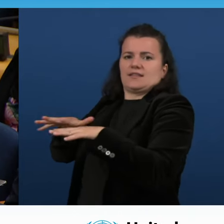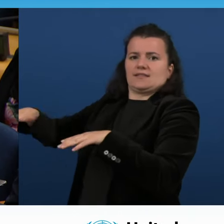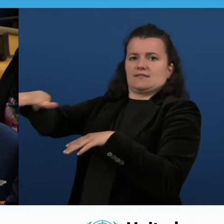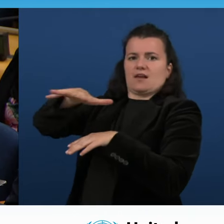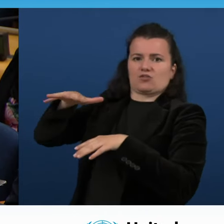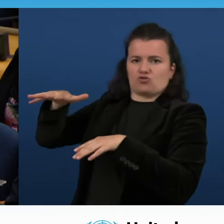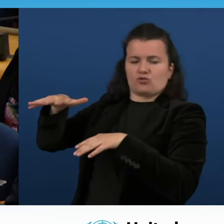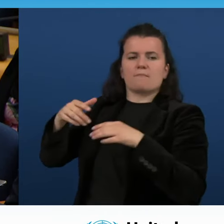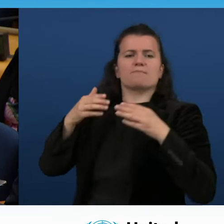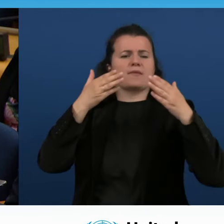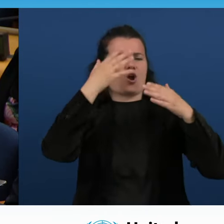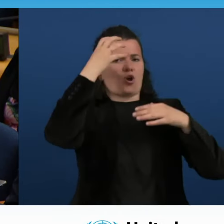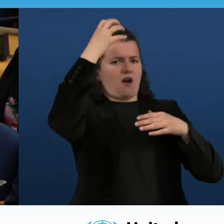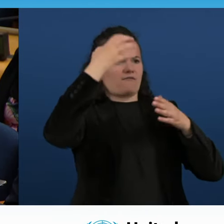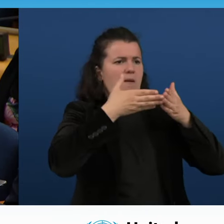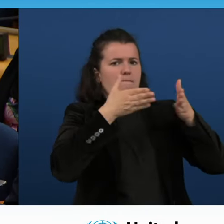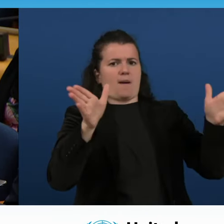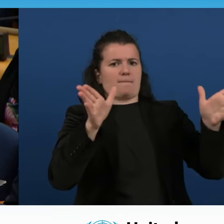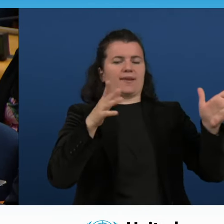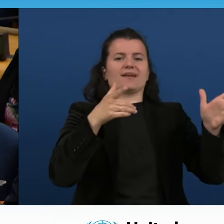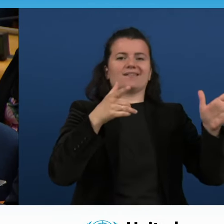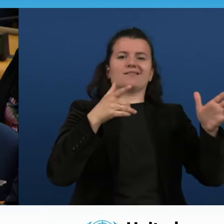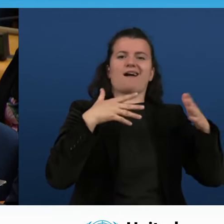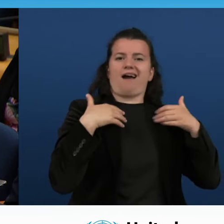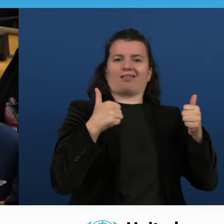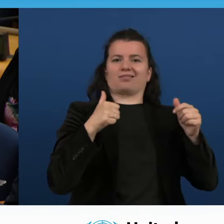system. These and other initiatives